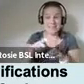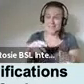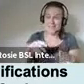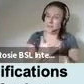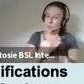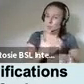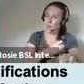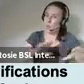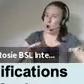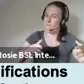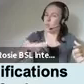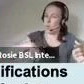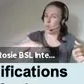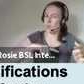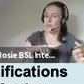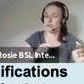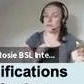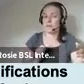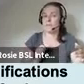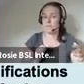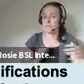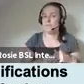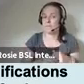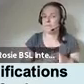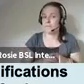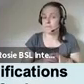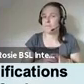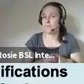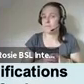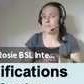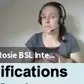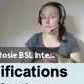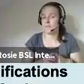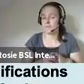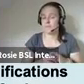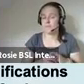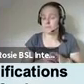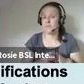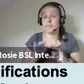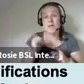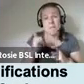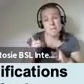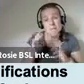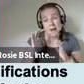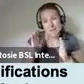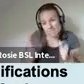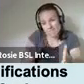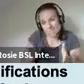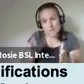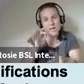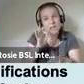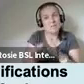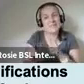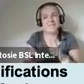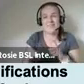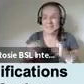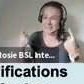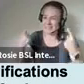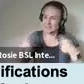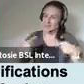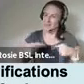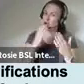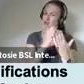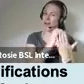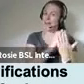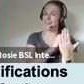workforce sector, there might be a specific entry requirements for actually accessing trainings, and